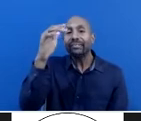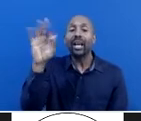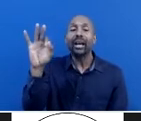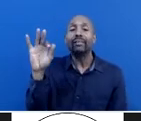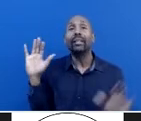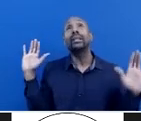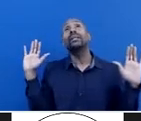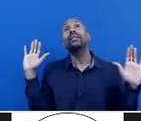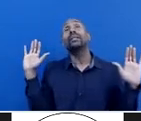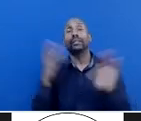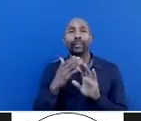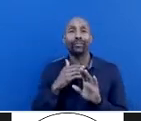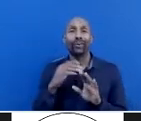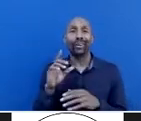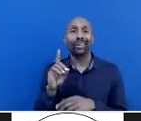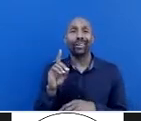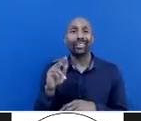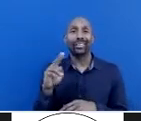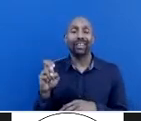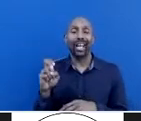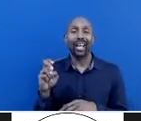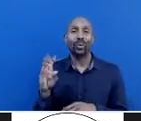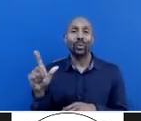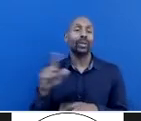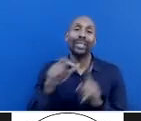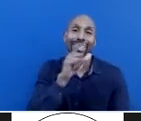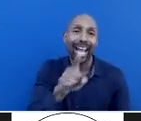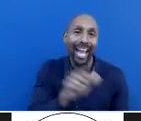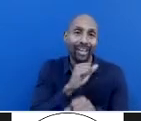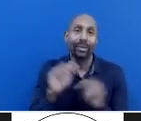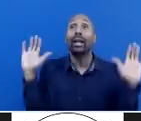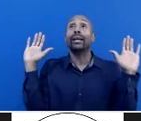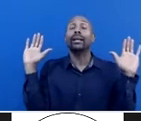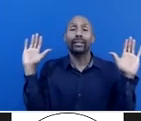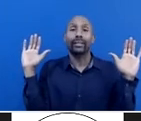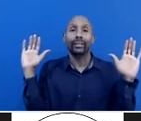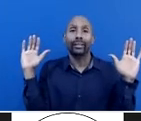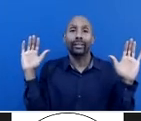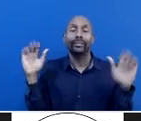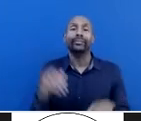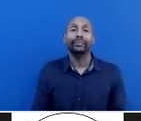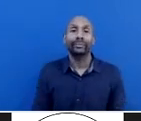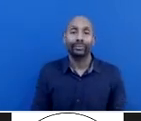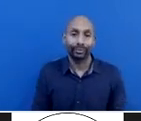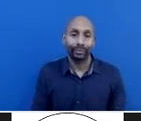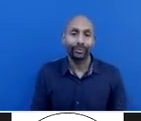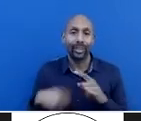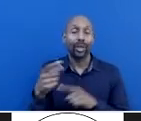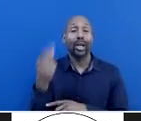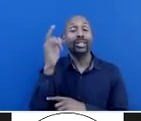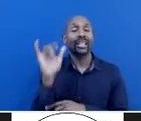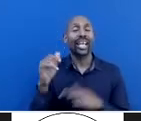before the divine will isn't. When you understand human beings as breaths of